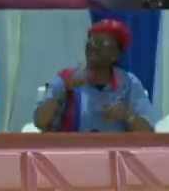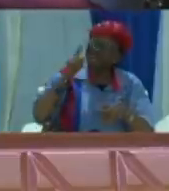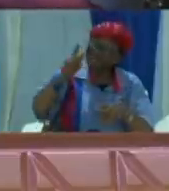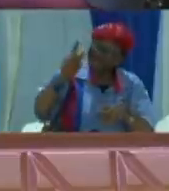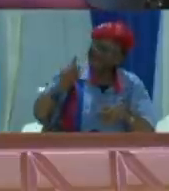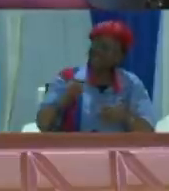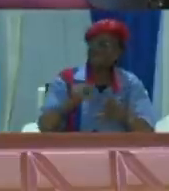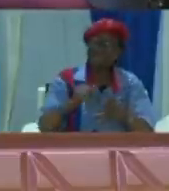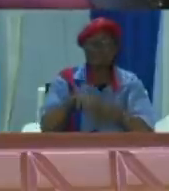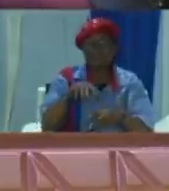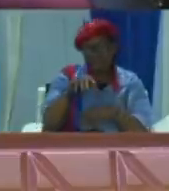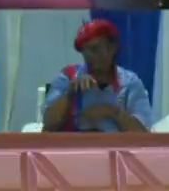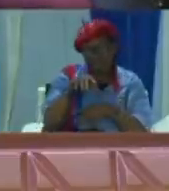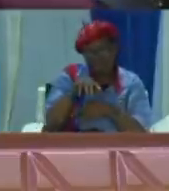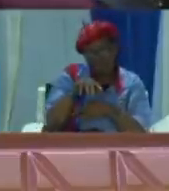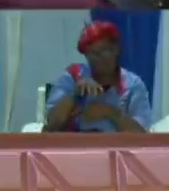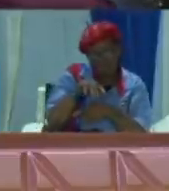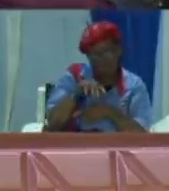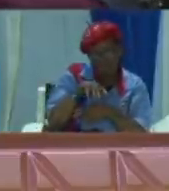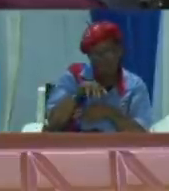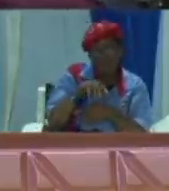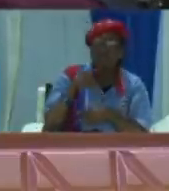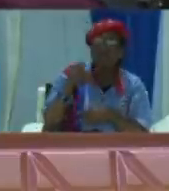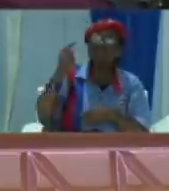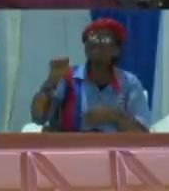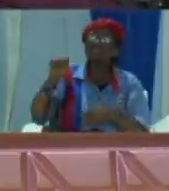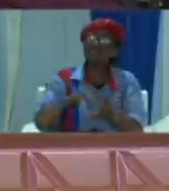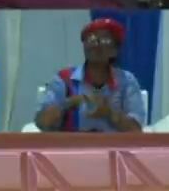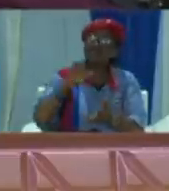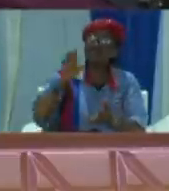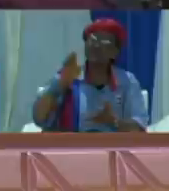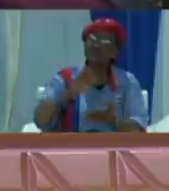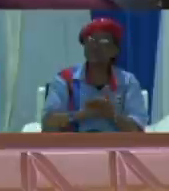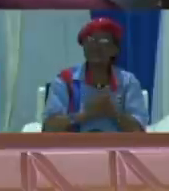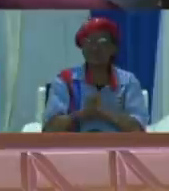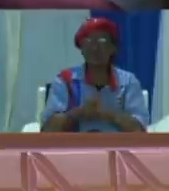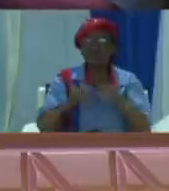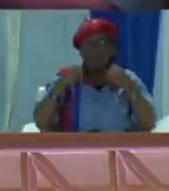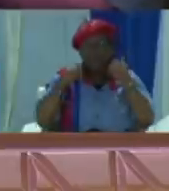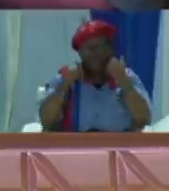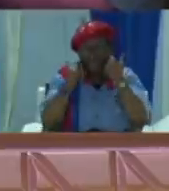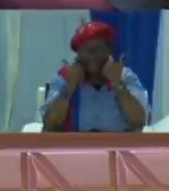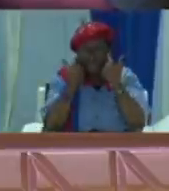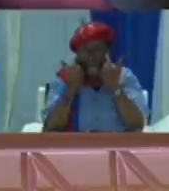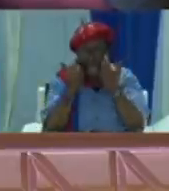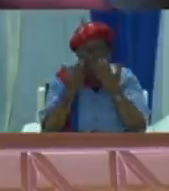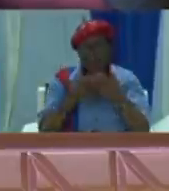withered. The glory became shame.